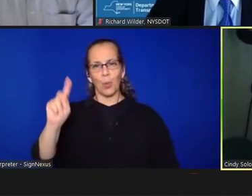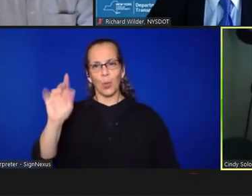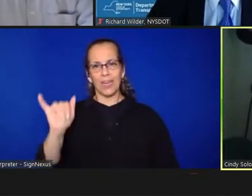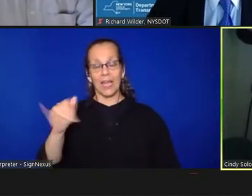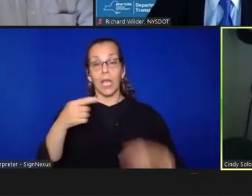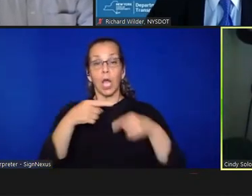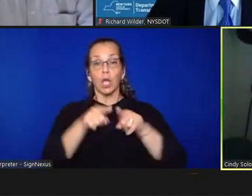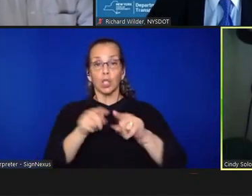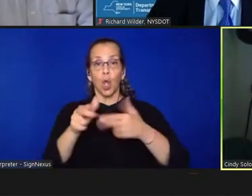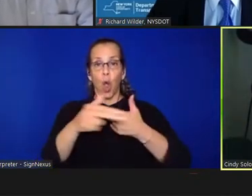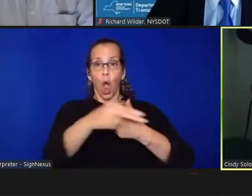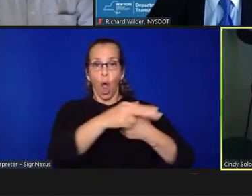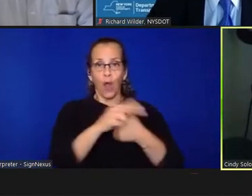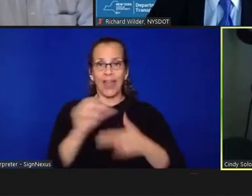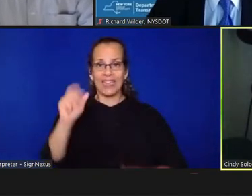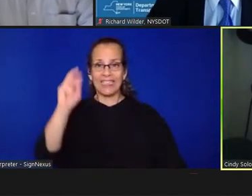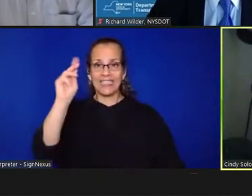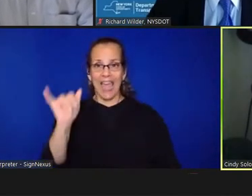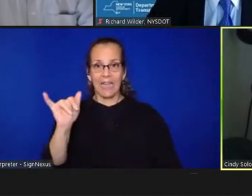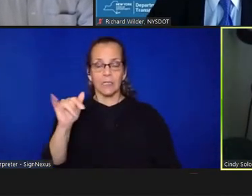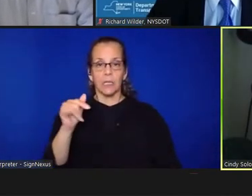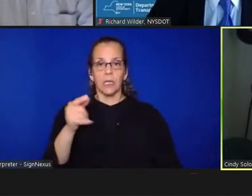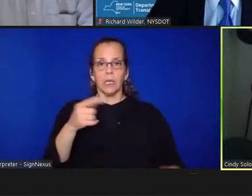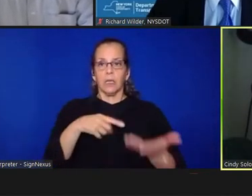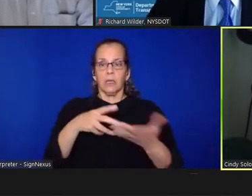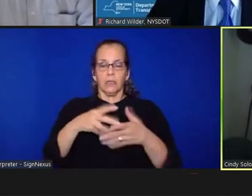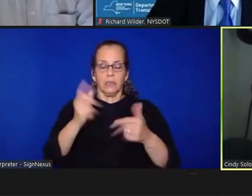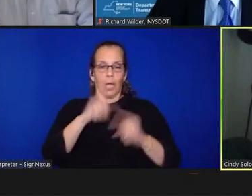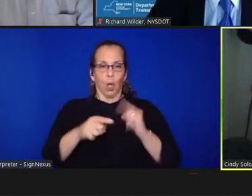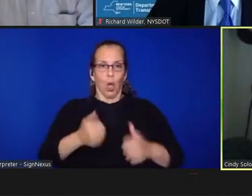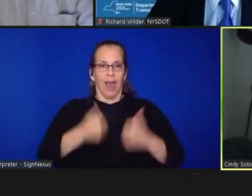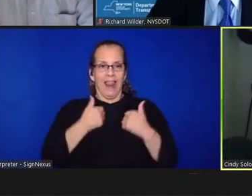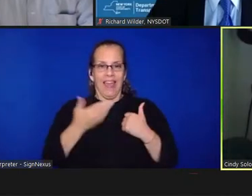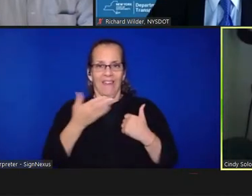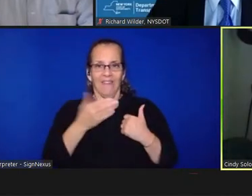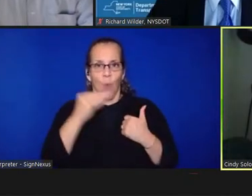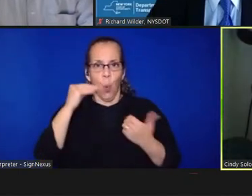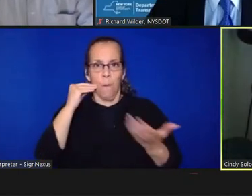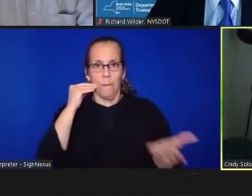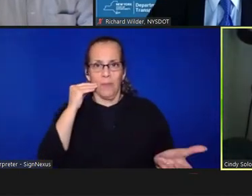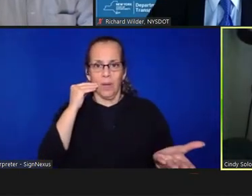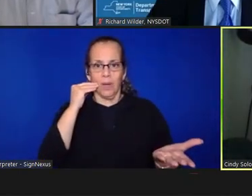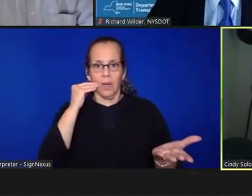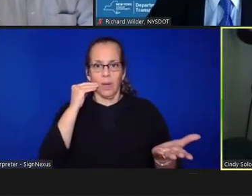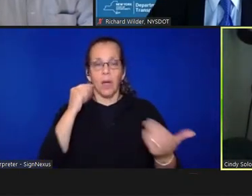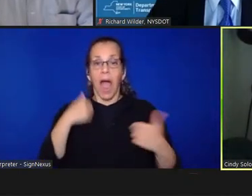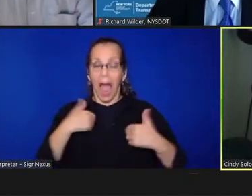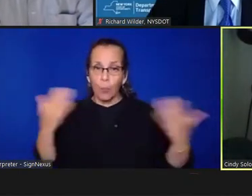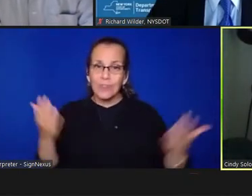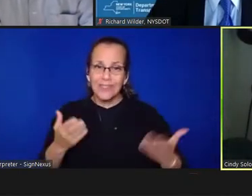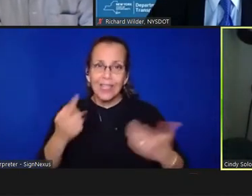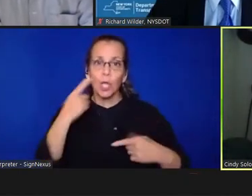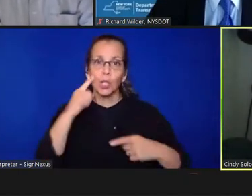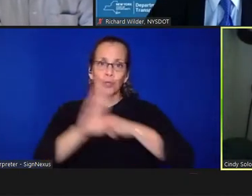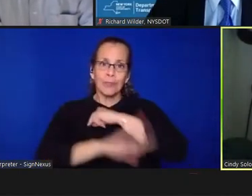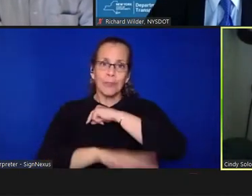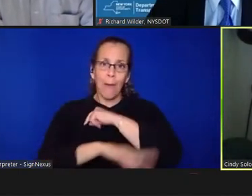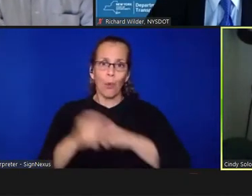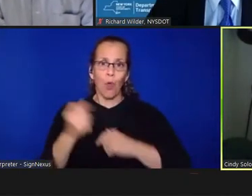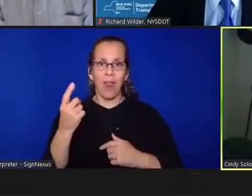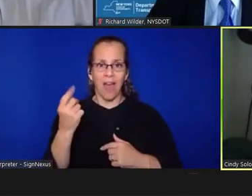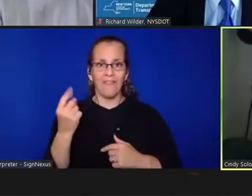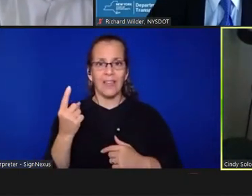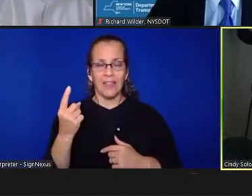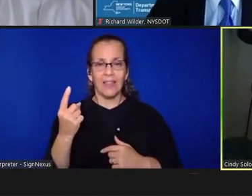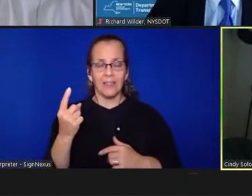Sandy and I was held by my friends by my neighbors I was here for 9 11 and I saw solidarity and I know that